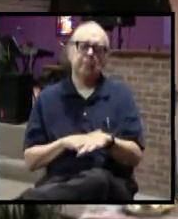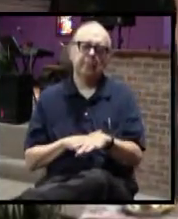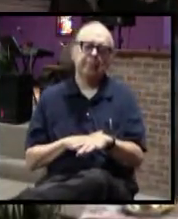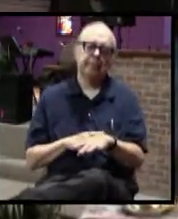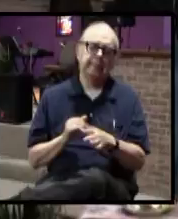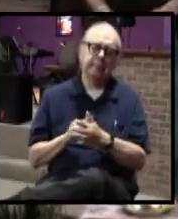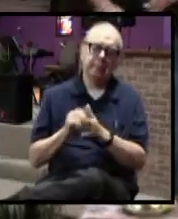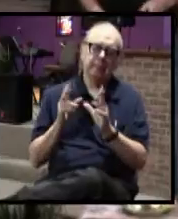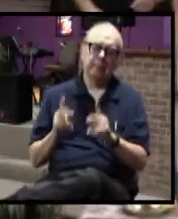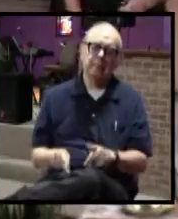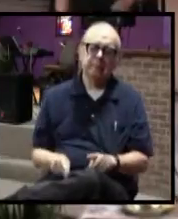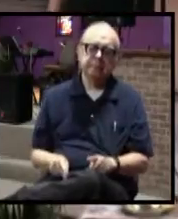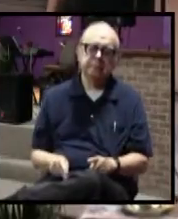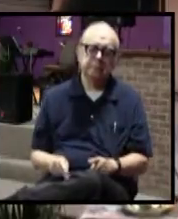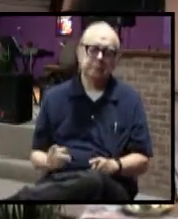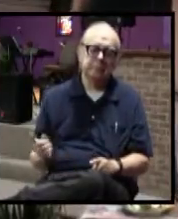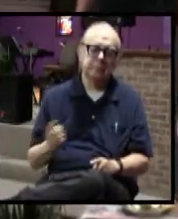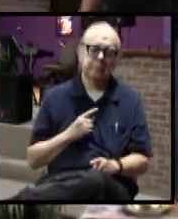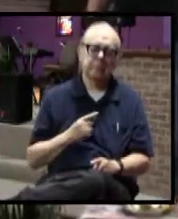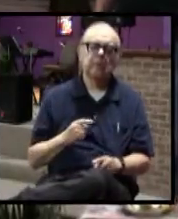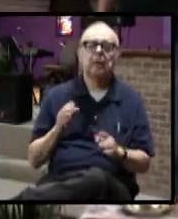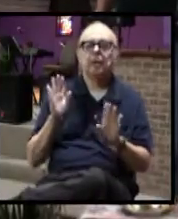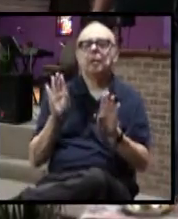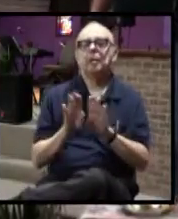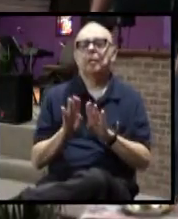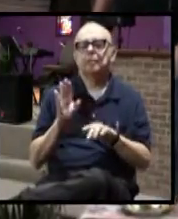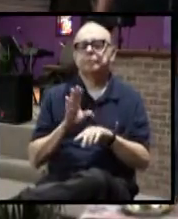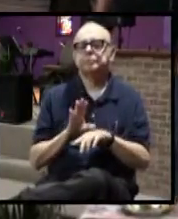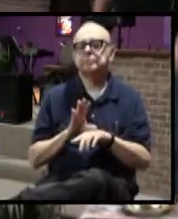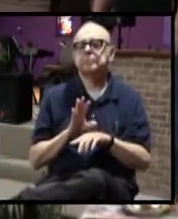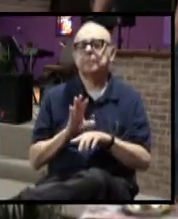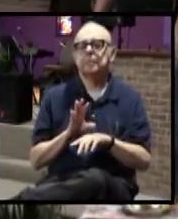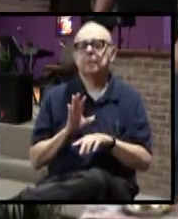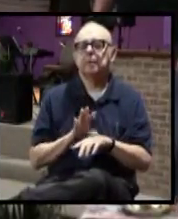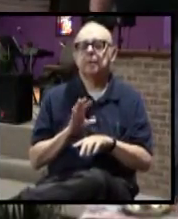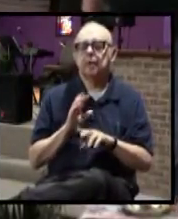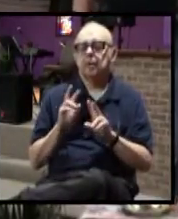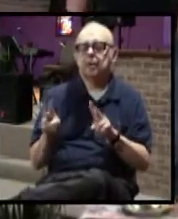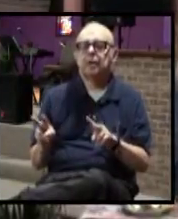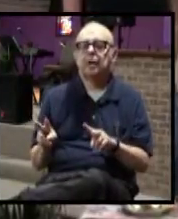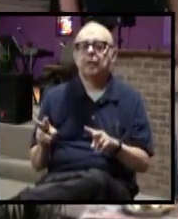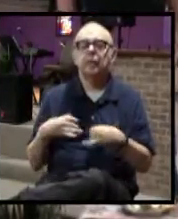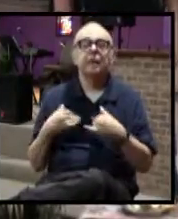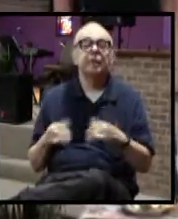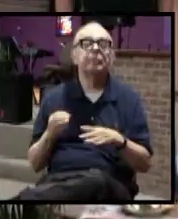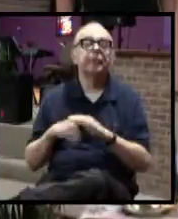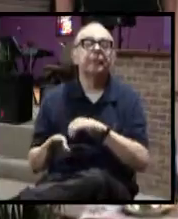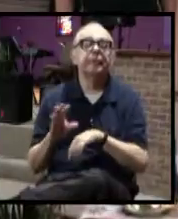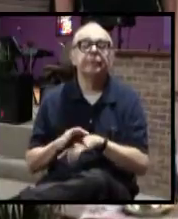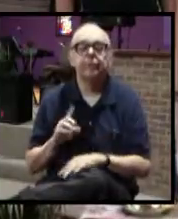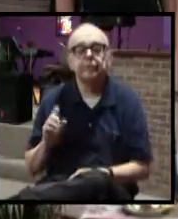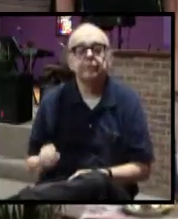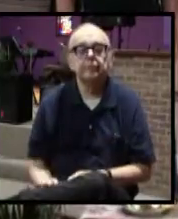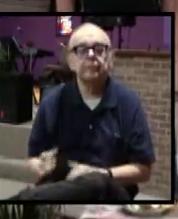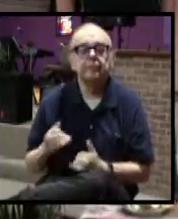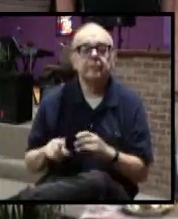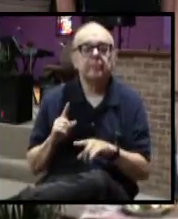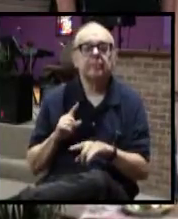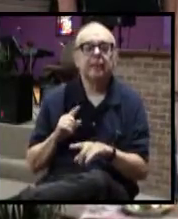When was the last time that anybody came up to the doors of this church and peeked inside and said, man, they're having a party in there?